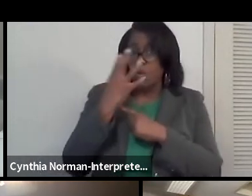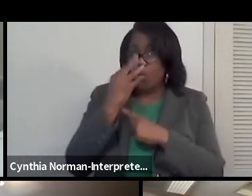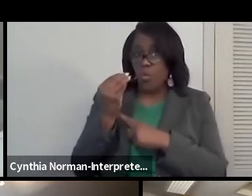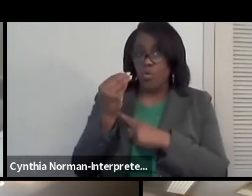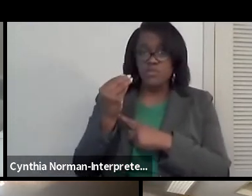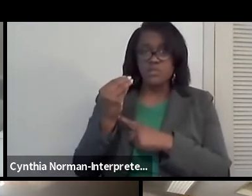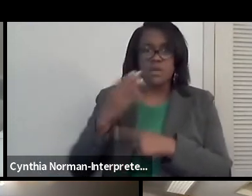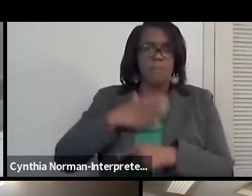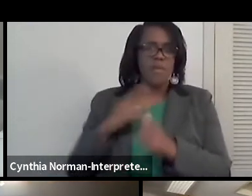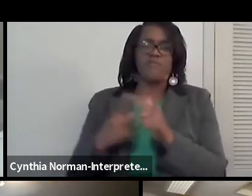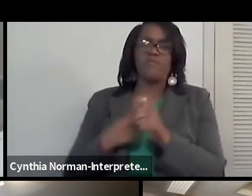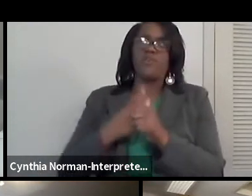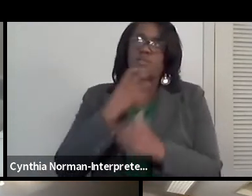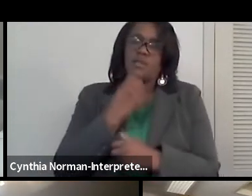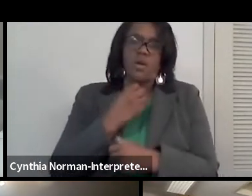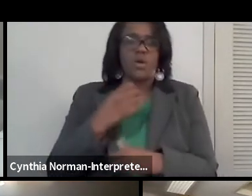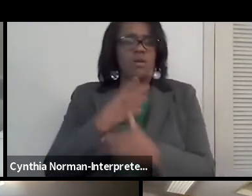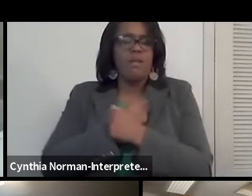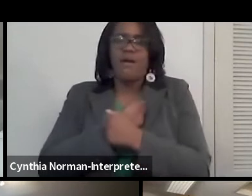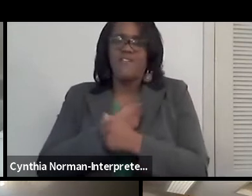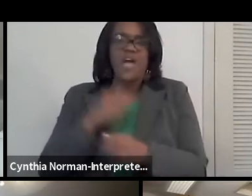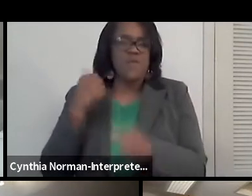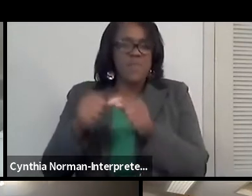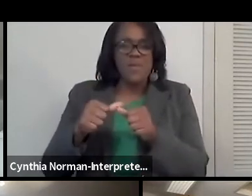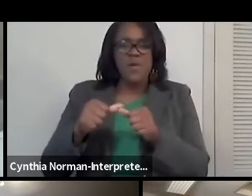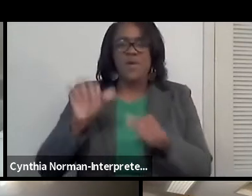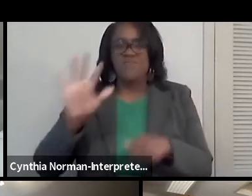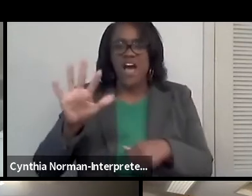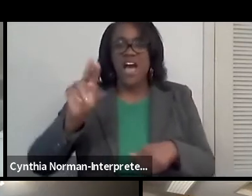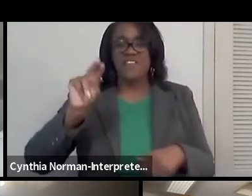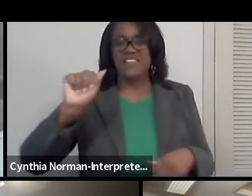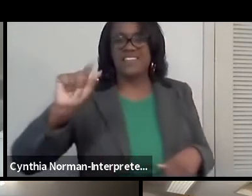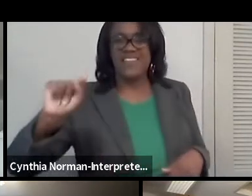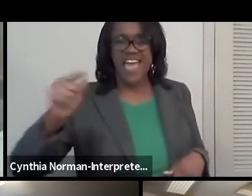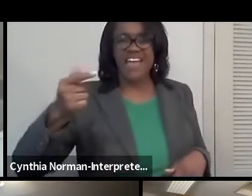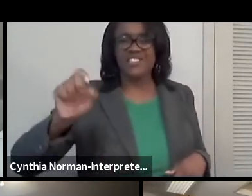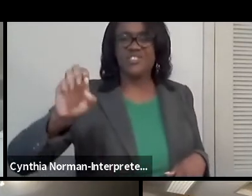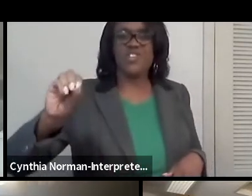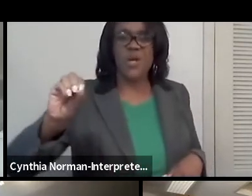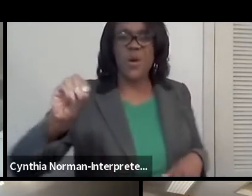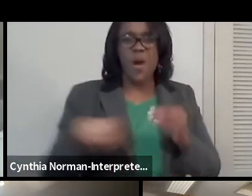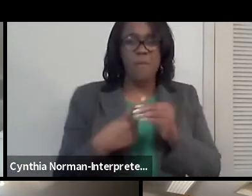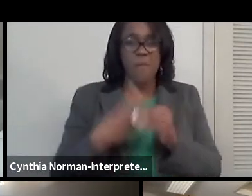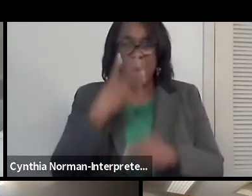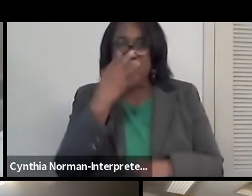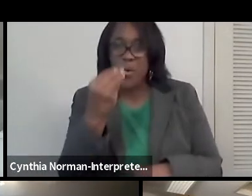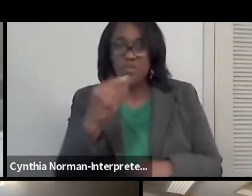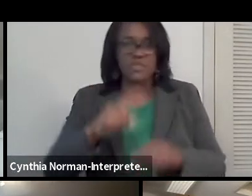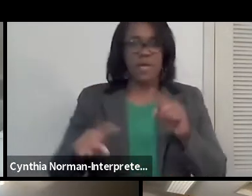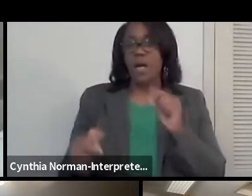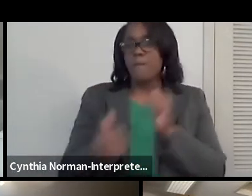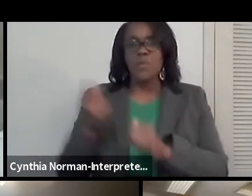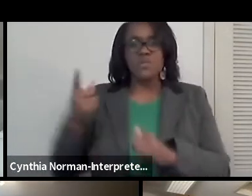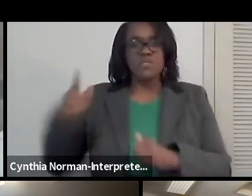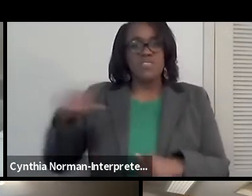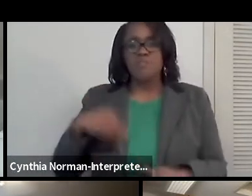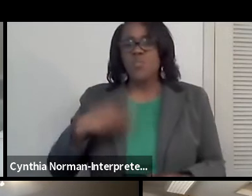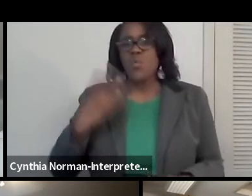are my first love. I remember when I was 5 watching Nat Geo shows about wolves, but most of the hosts were all white